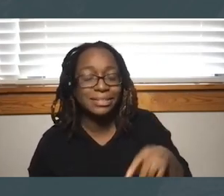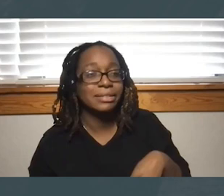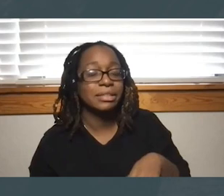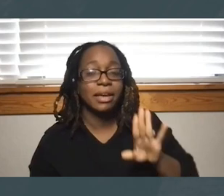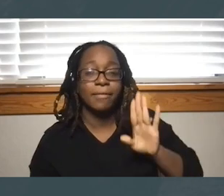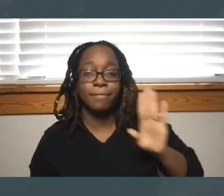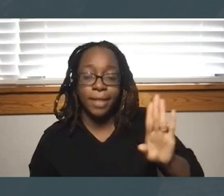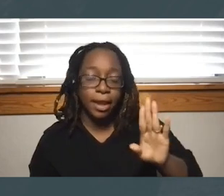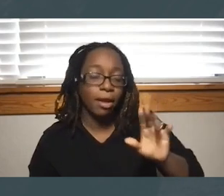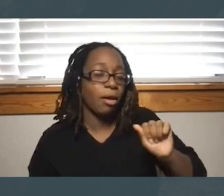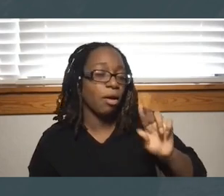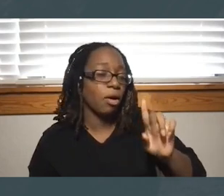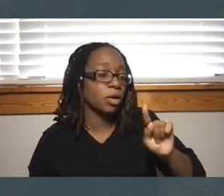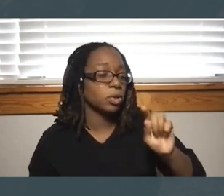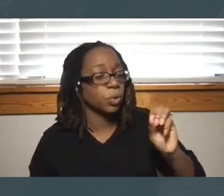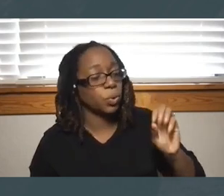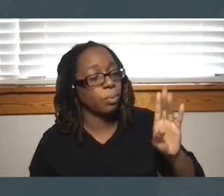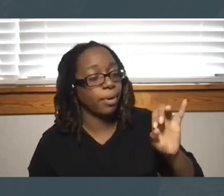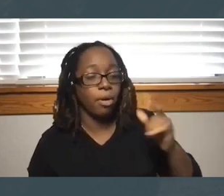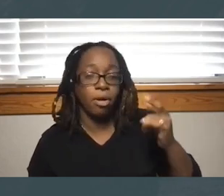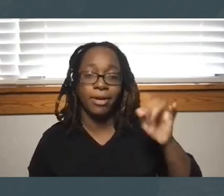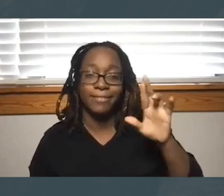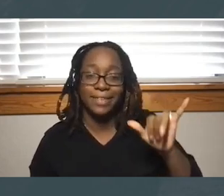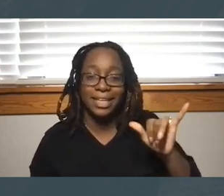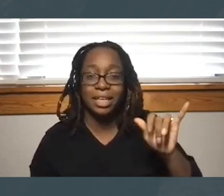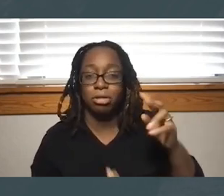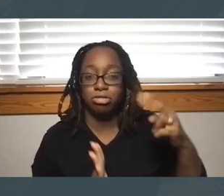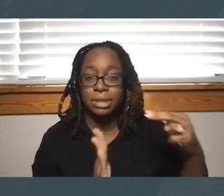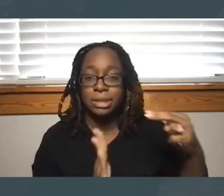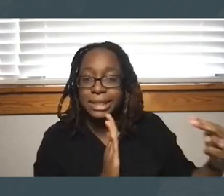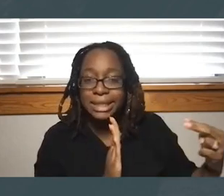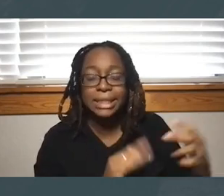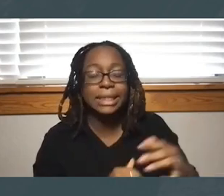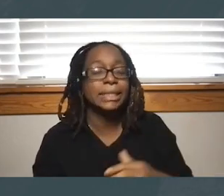And then I read, you know, your